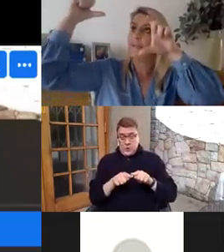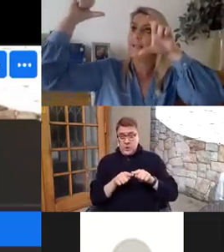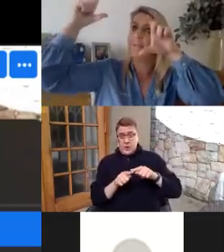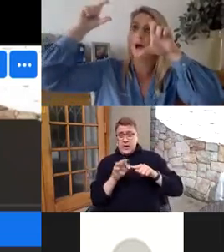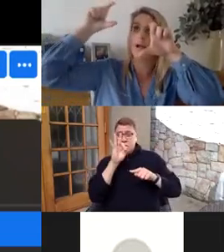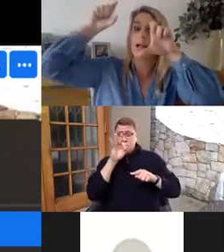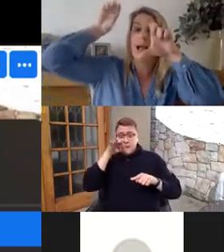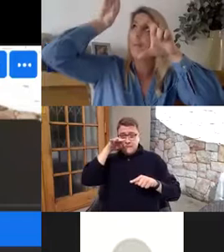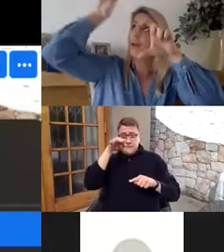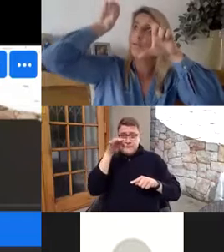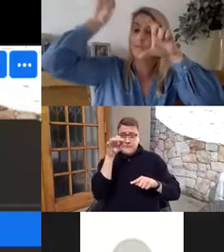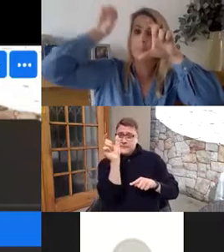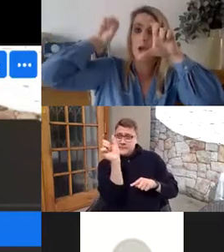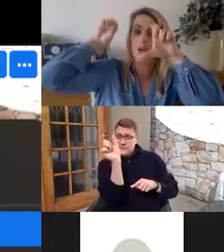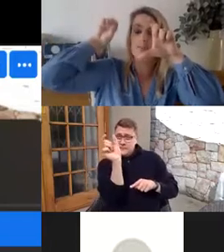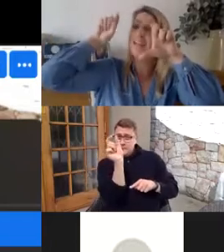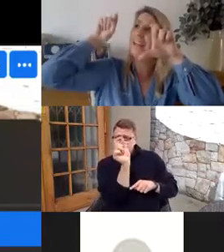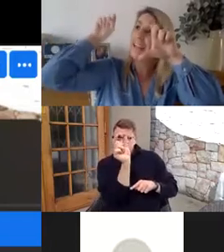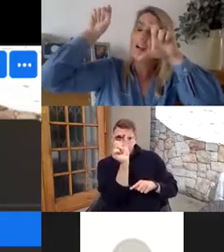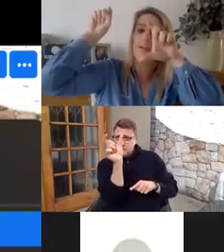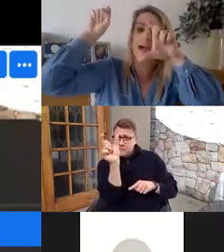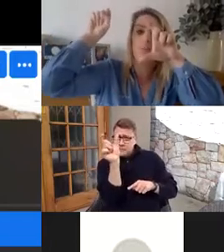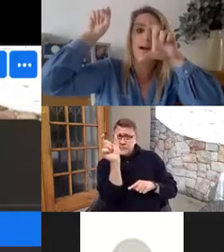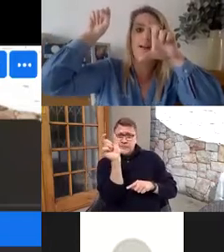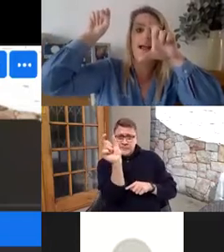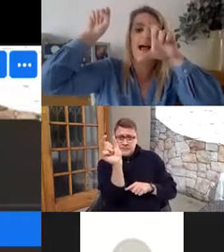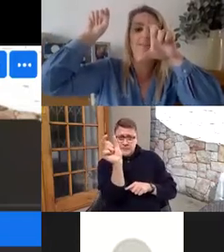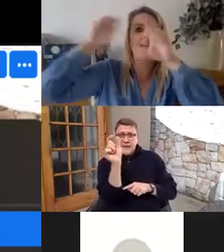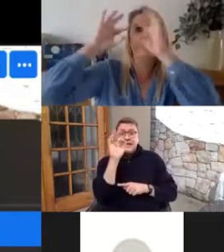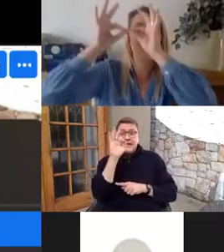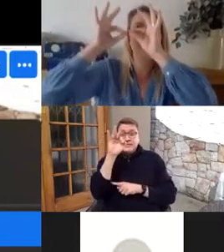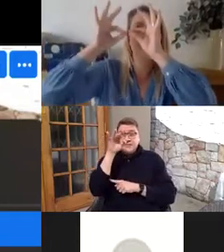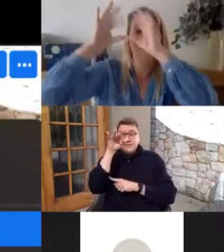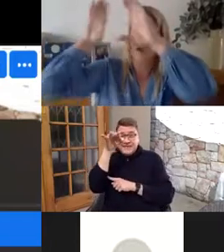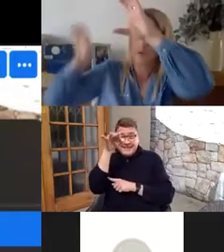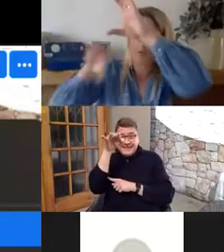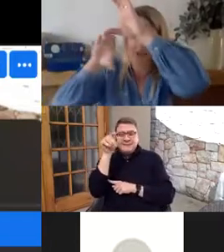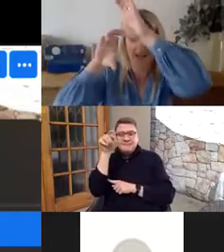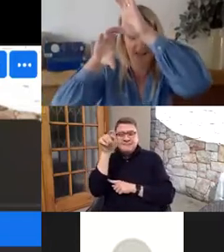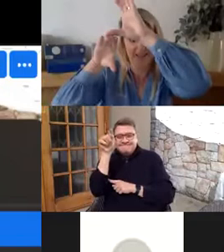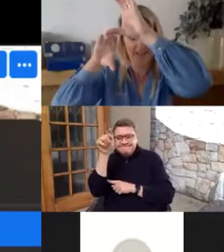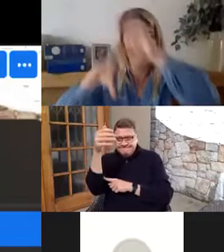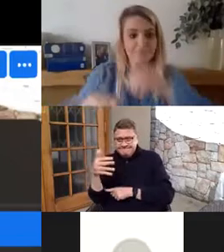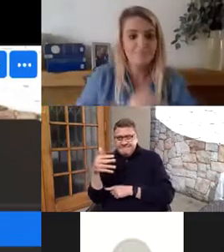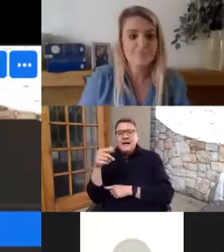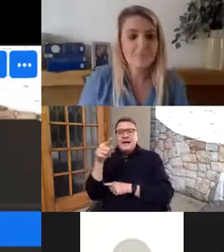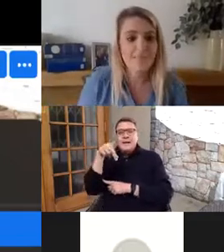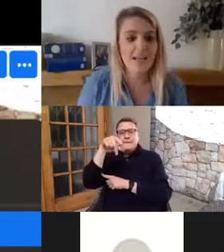a medium block, and then 3 blocks. Click on that one and the interpreter's video will appear underneath.